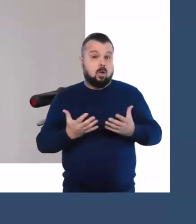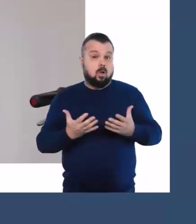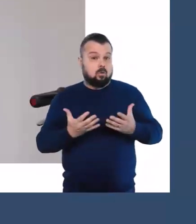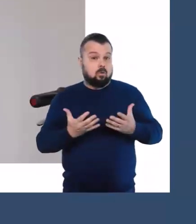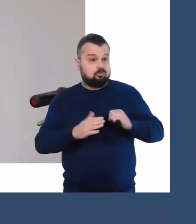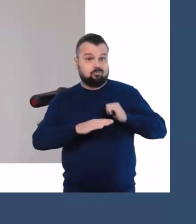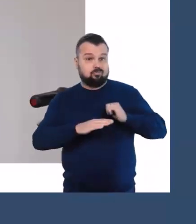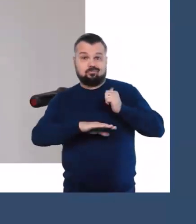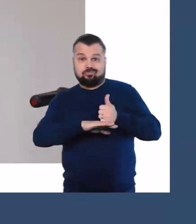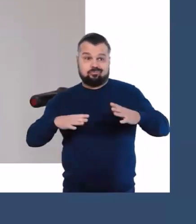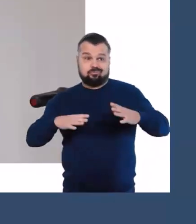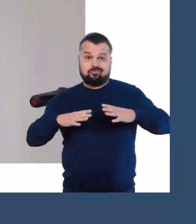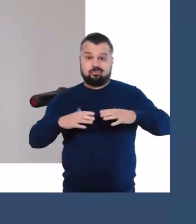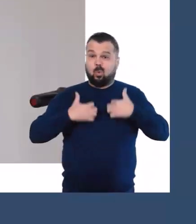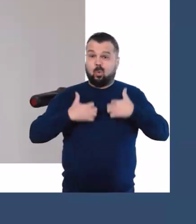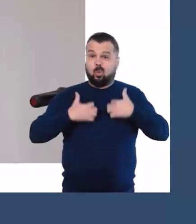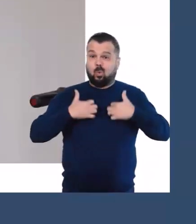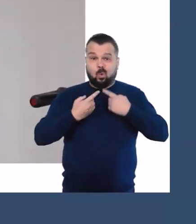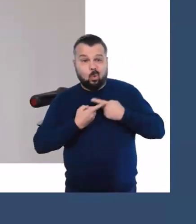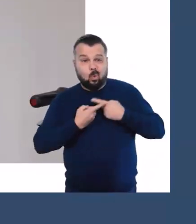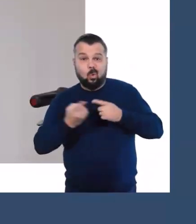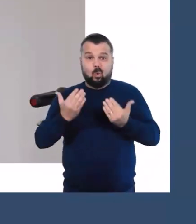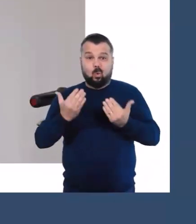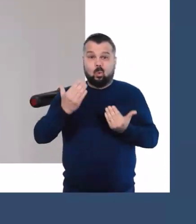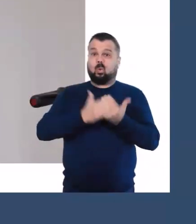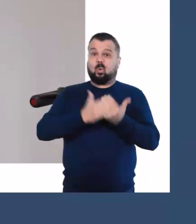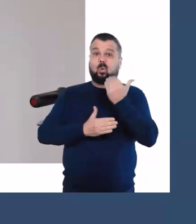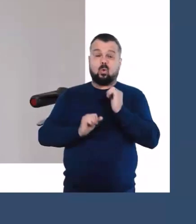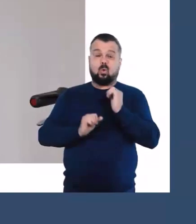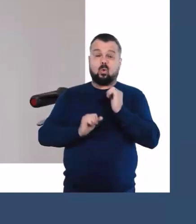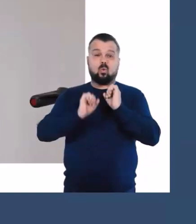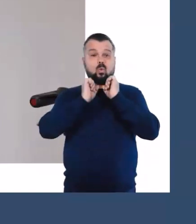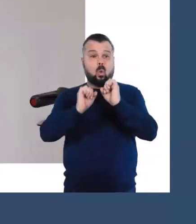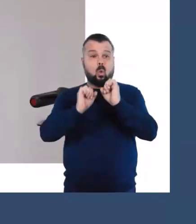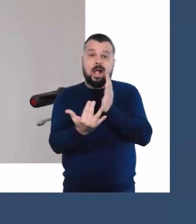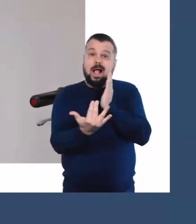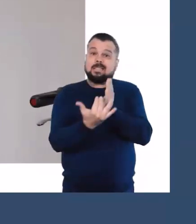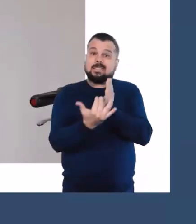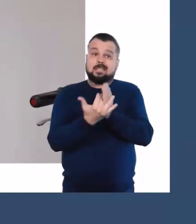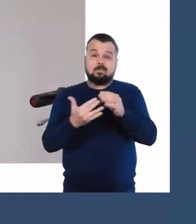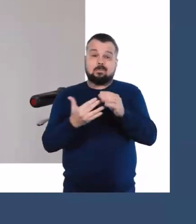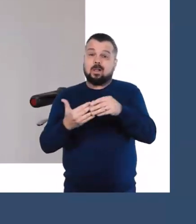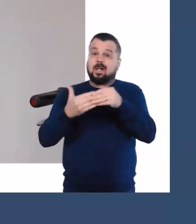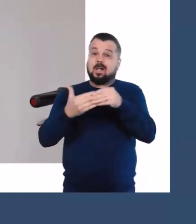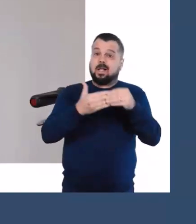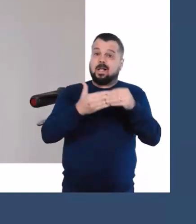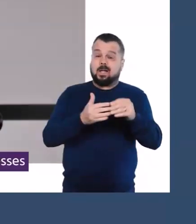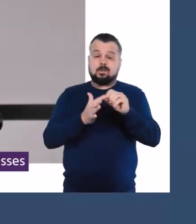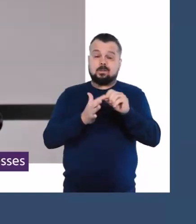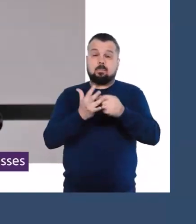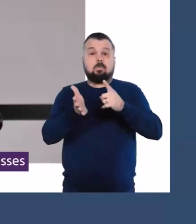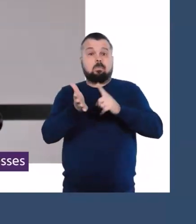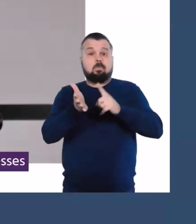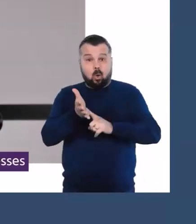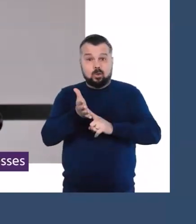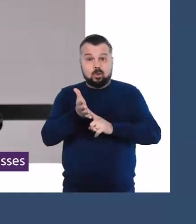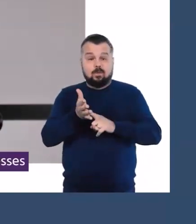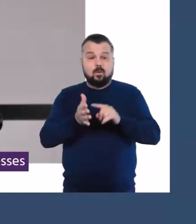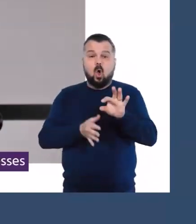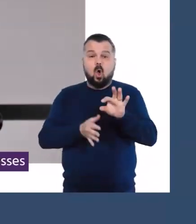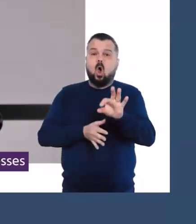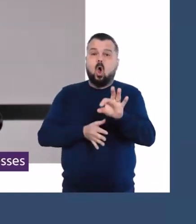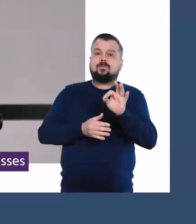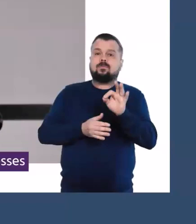ready. We are so excited to announce the launch of the Your Accessibility Guide portal and the option of